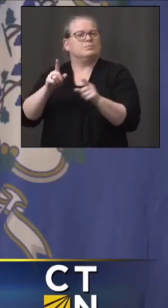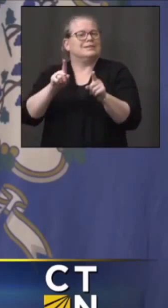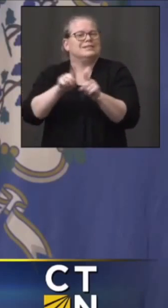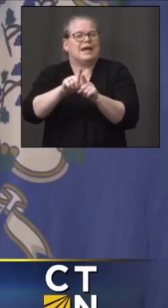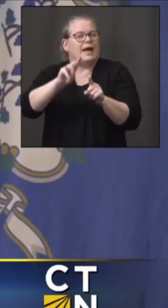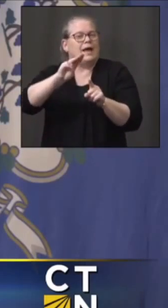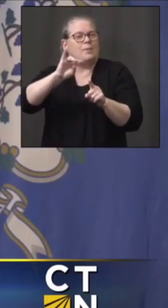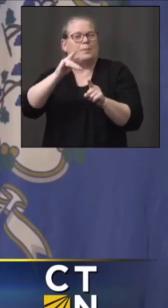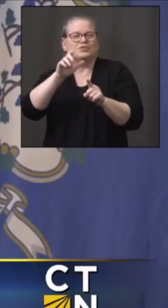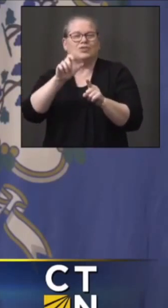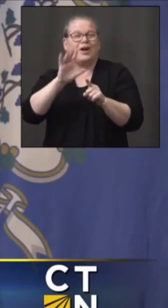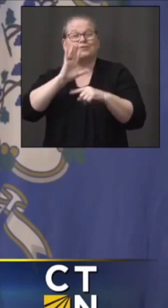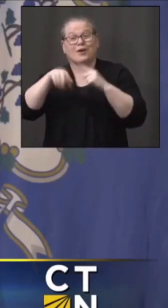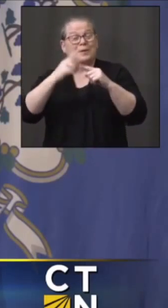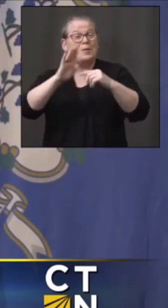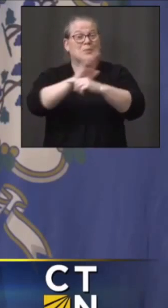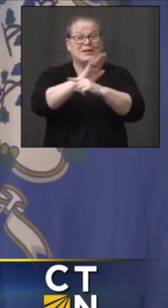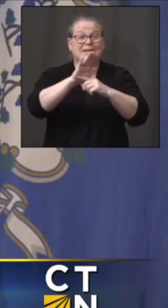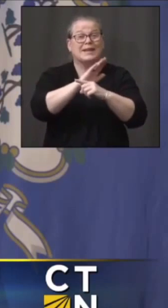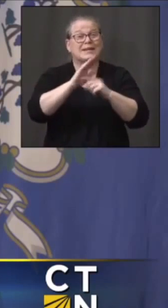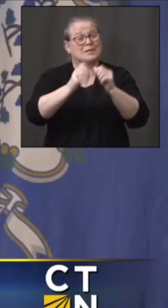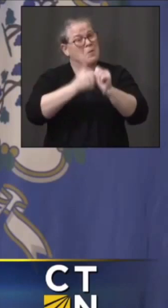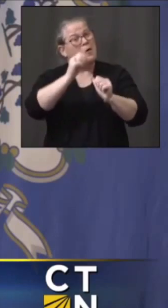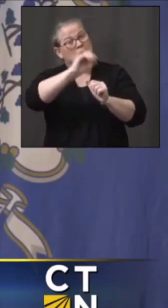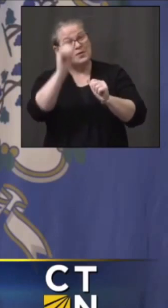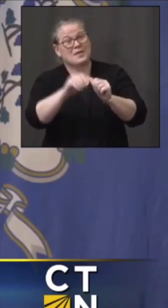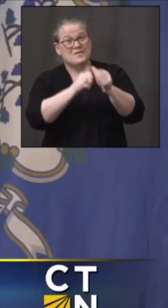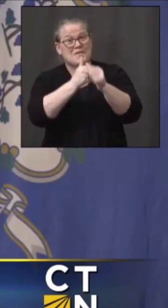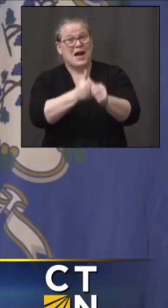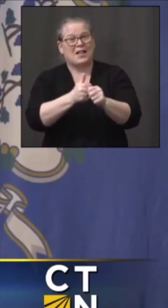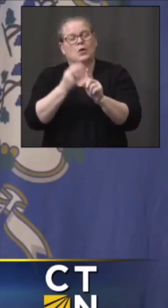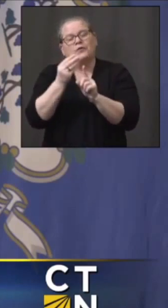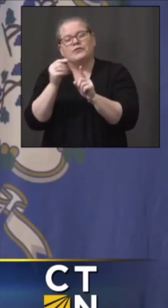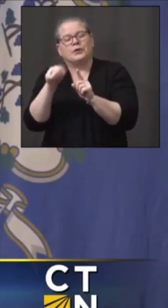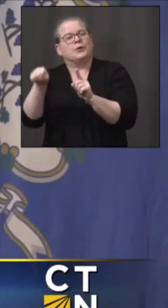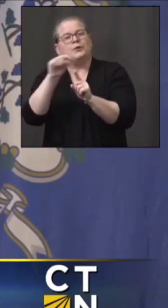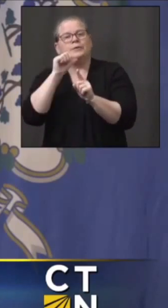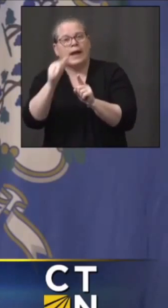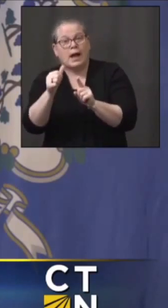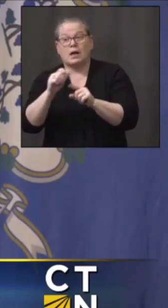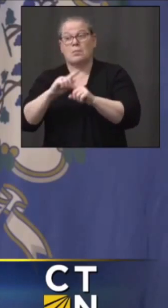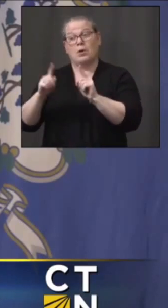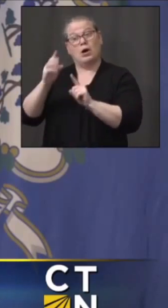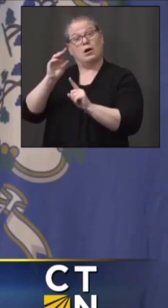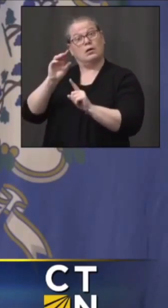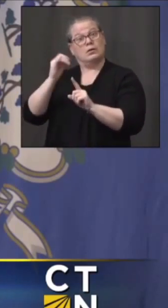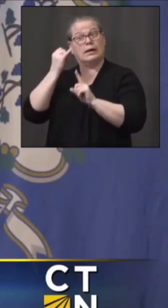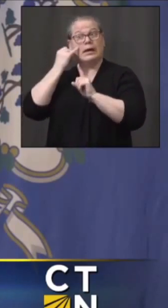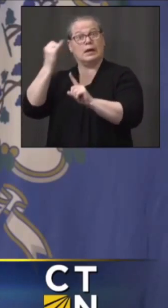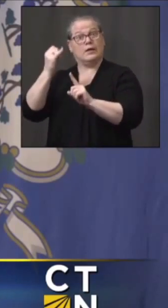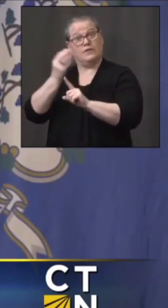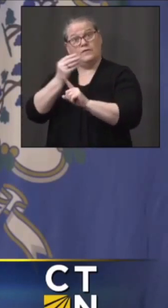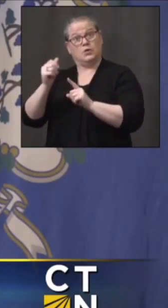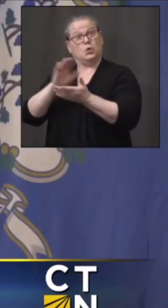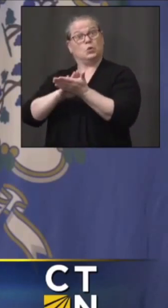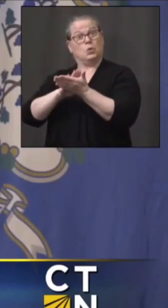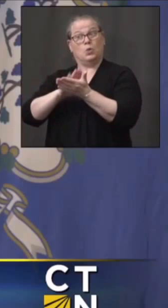our Commissioner of Education, and if there are a few schools that aren't taking the protocols as seriously as they should, they are